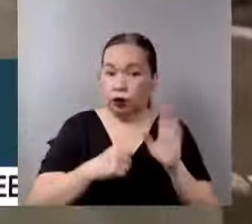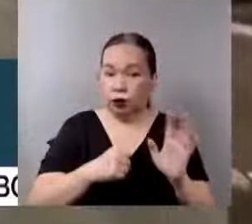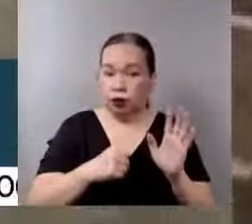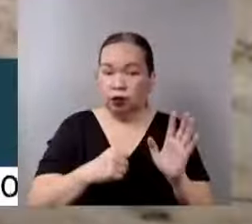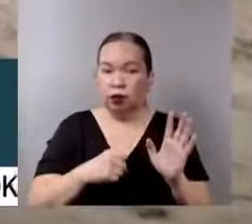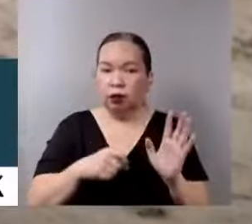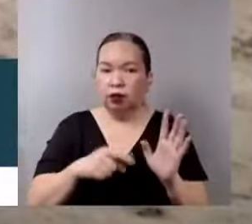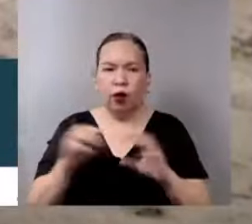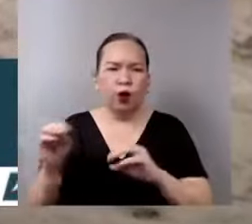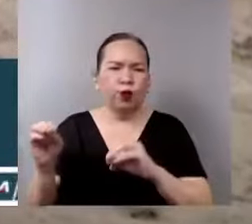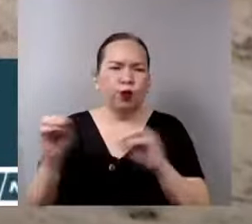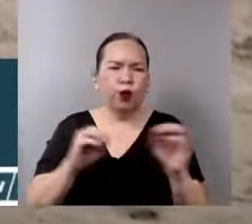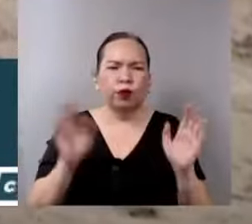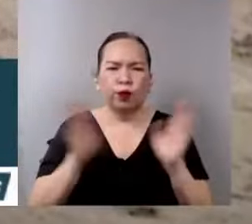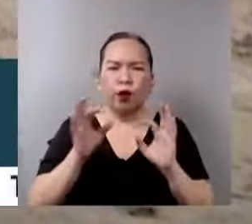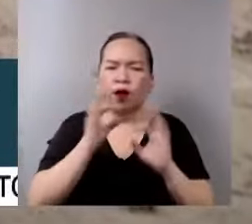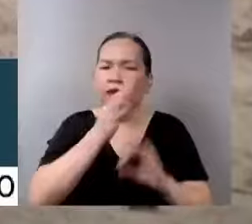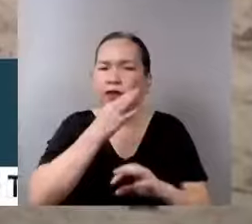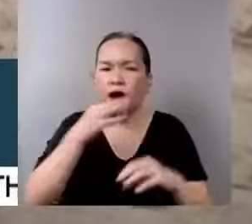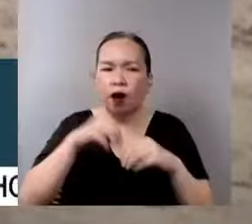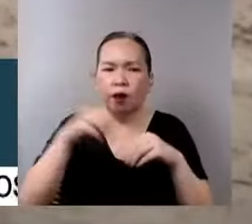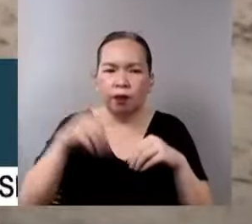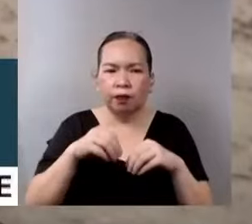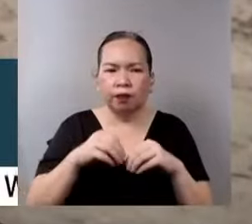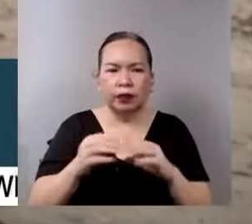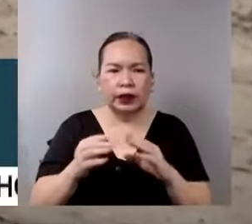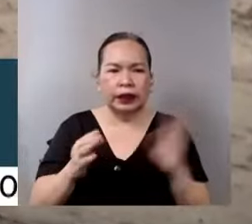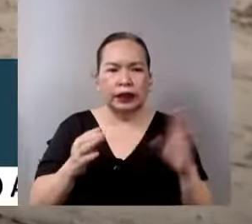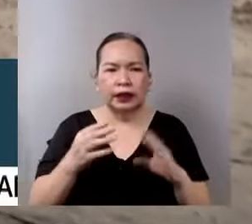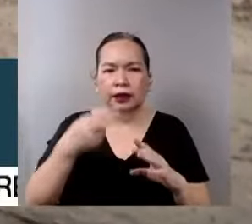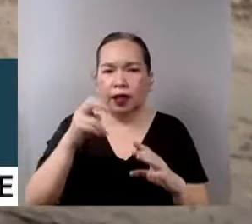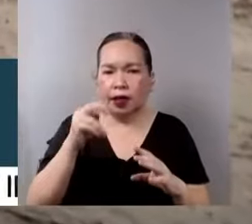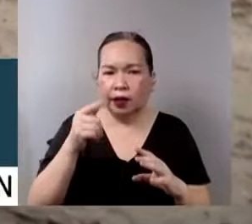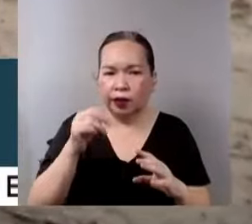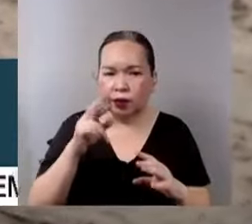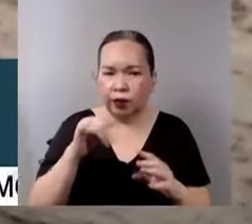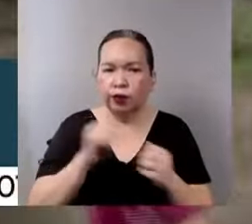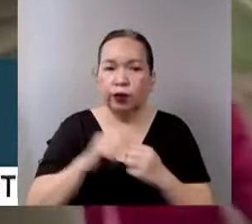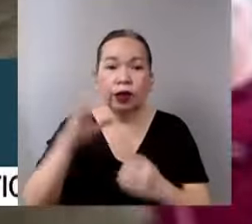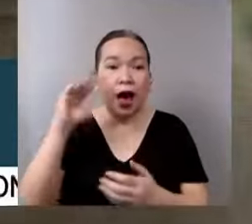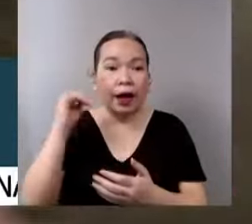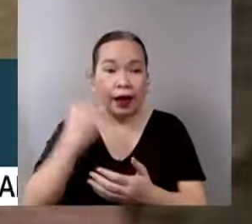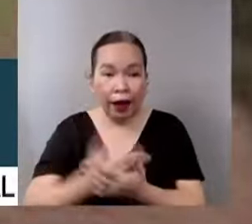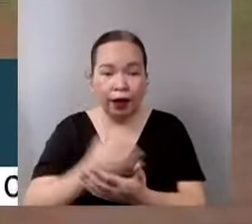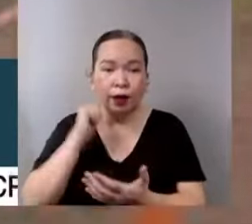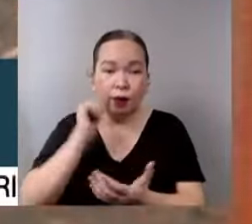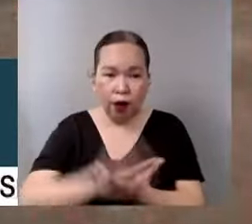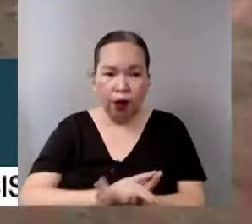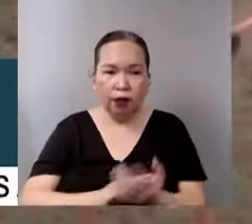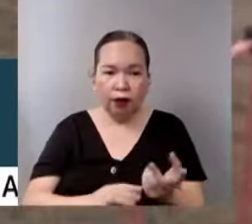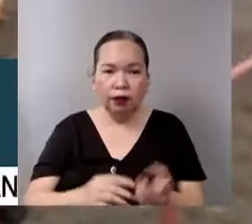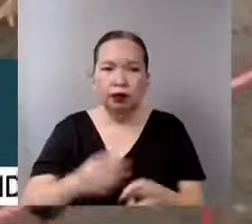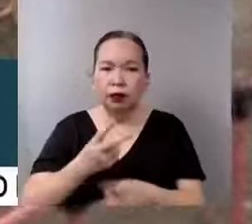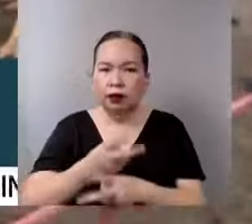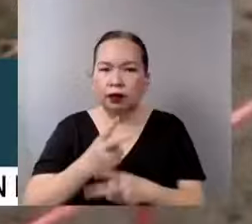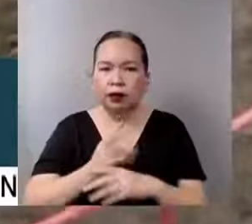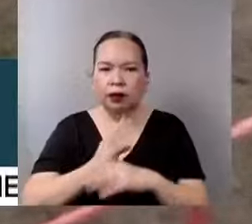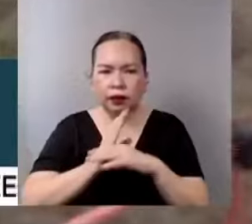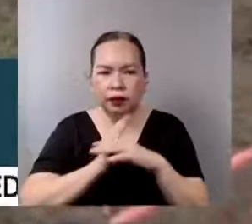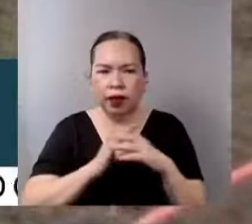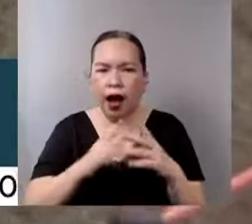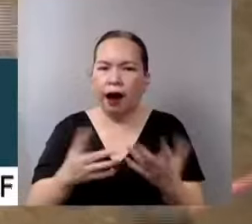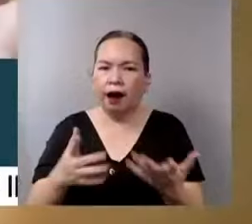to a small farm in eastern Hungary with his wife Cynthia and young daughter Baroka. They keep their livestock free-range, grow